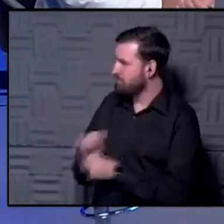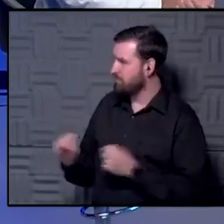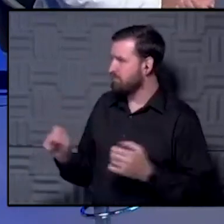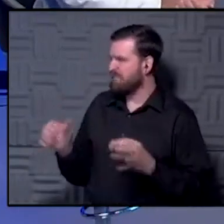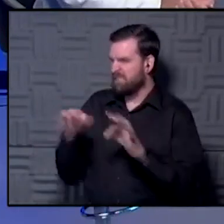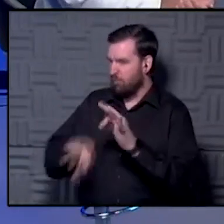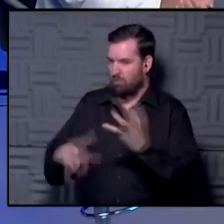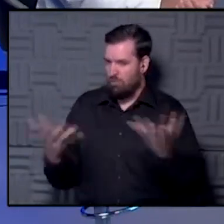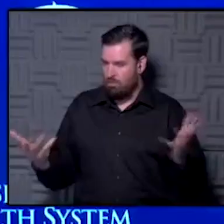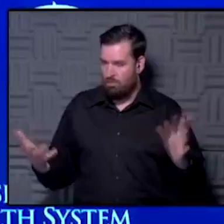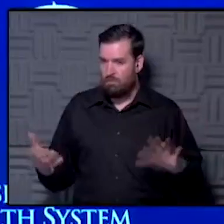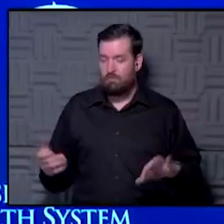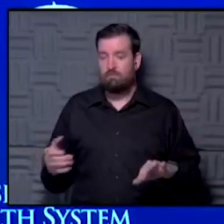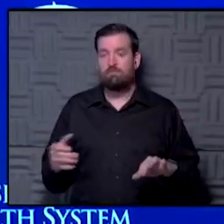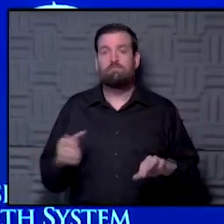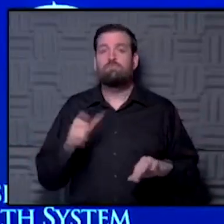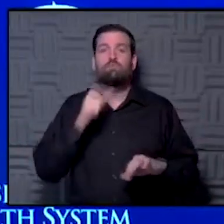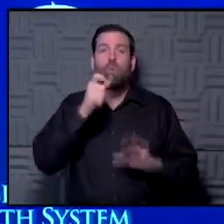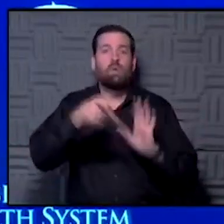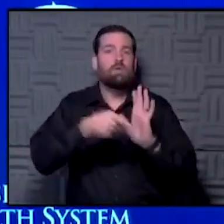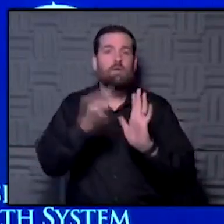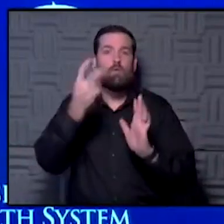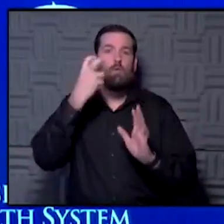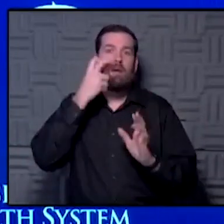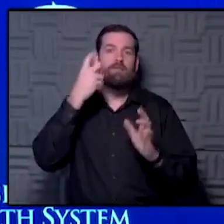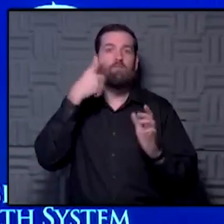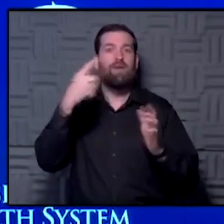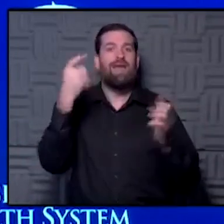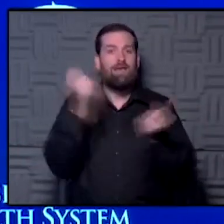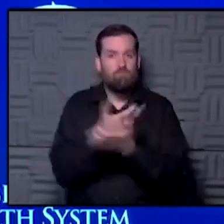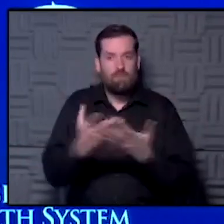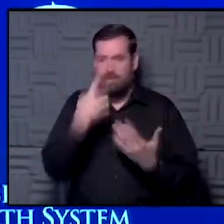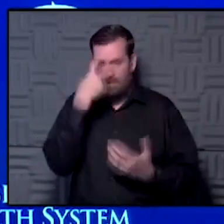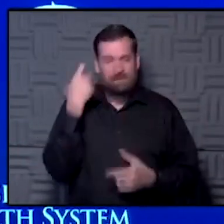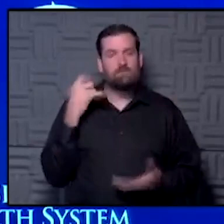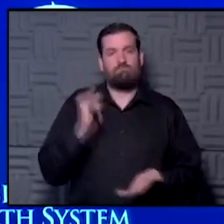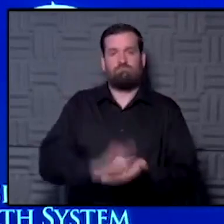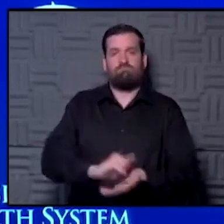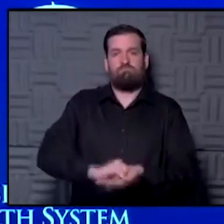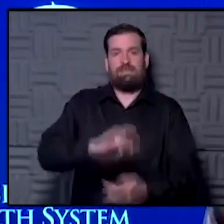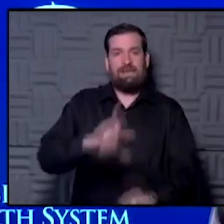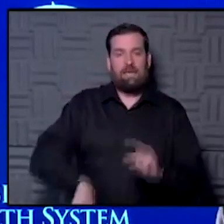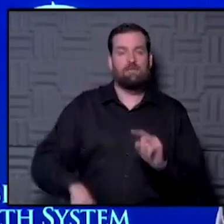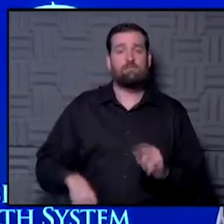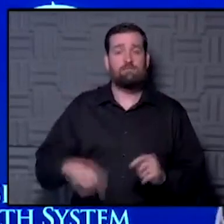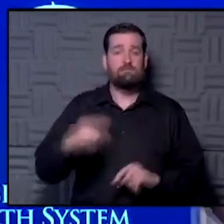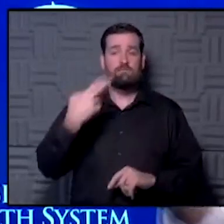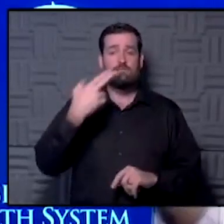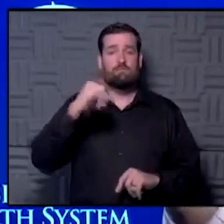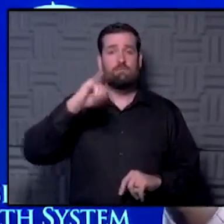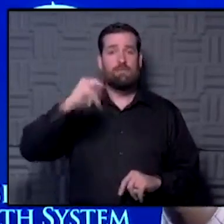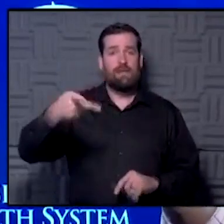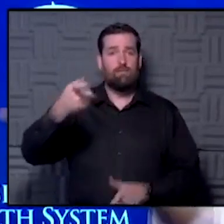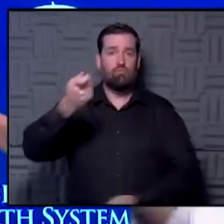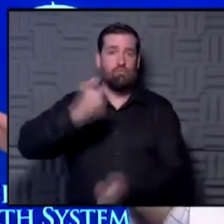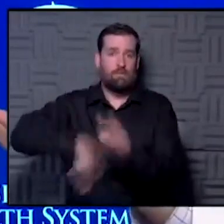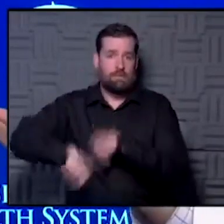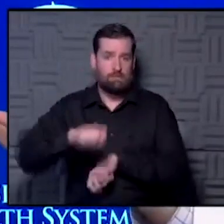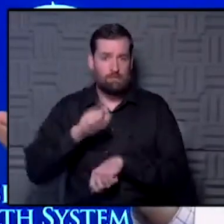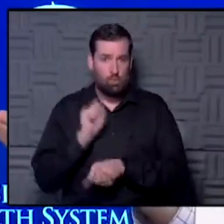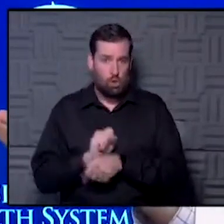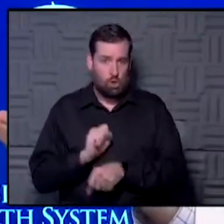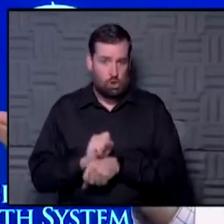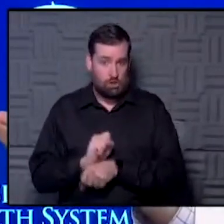simple reality is, you don't do a double-blind thing for everything in medicine because you can't. Right. So let's talk about hip replacement. Does hip replacement work? We've never